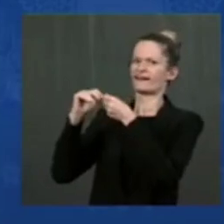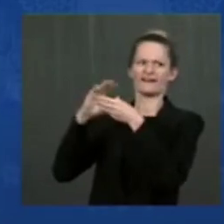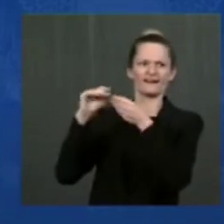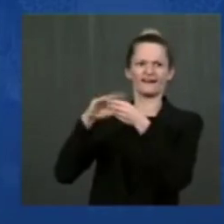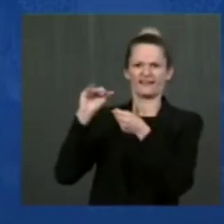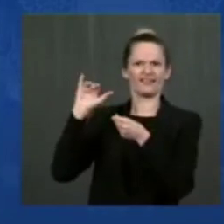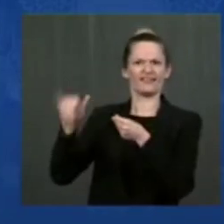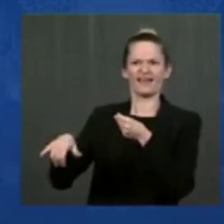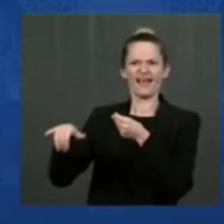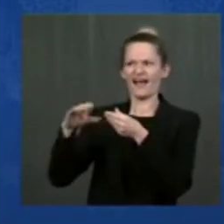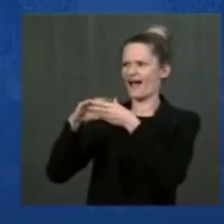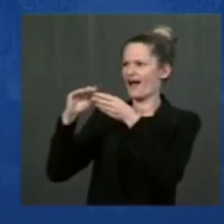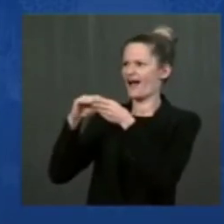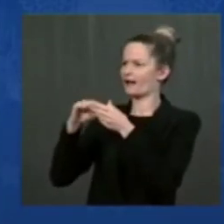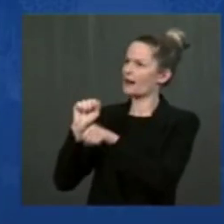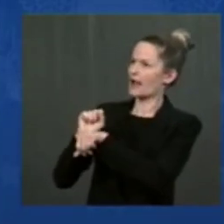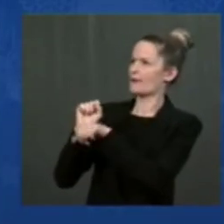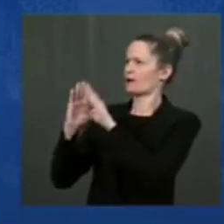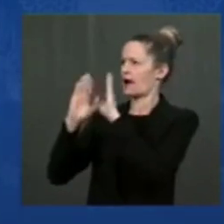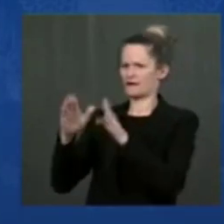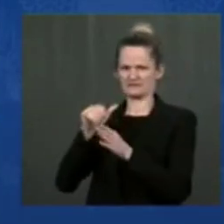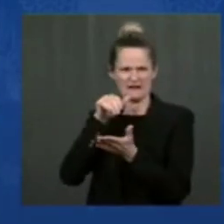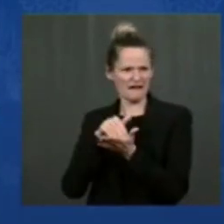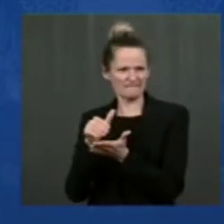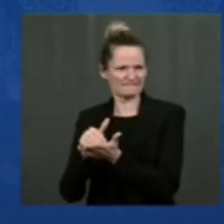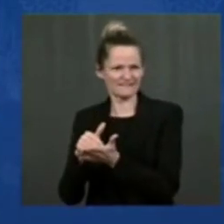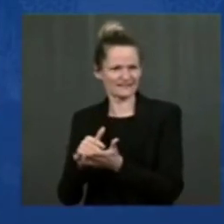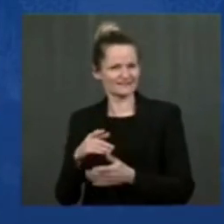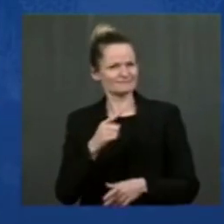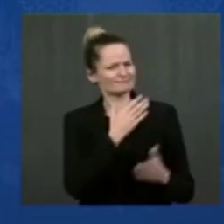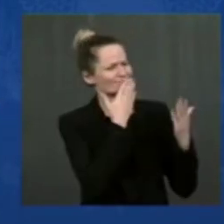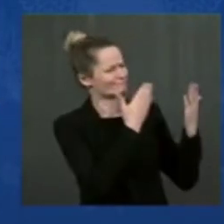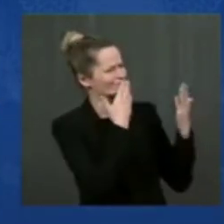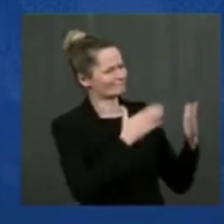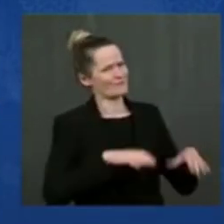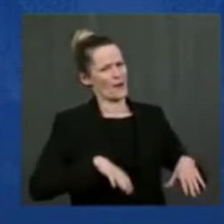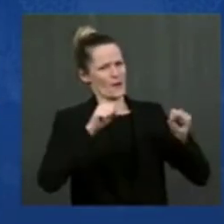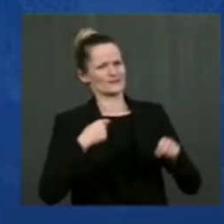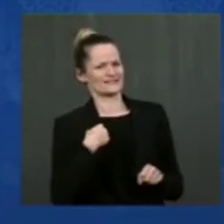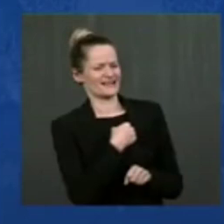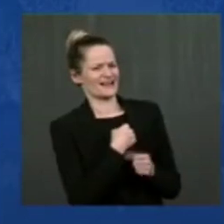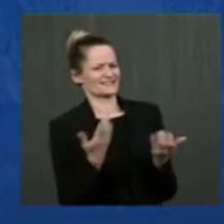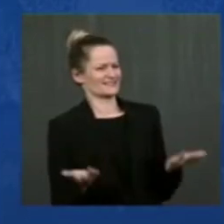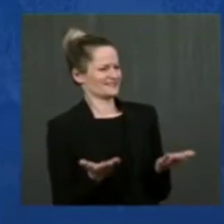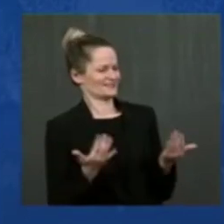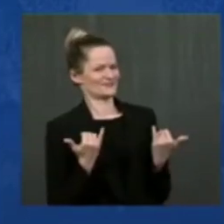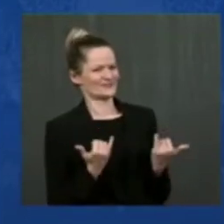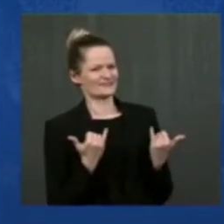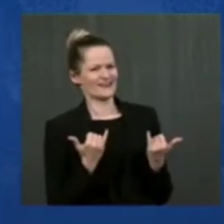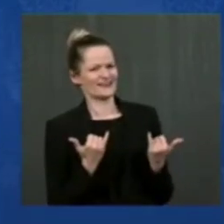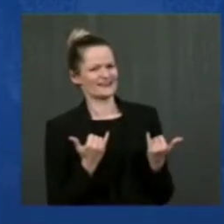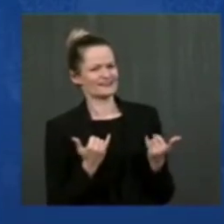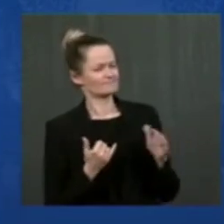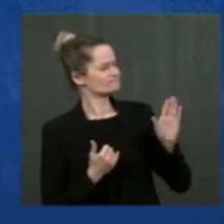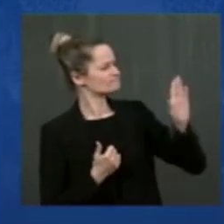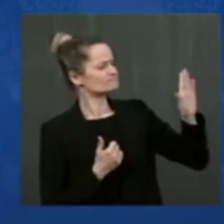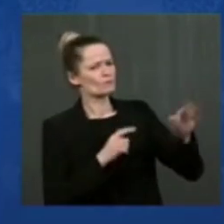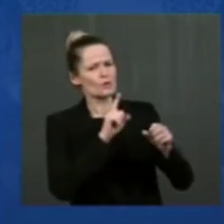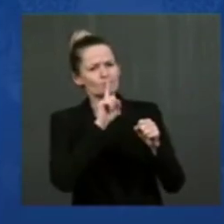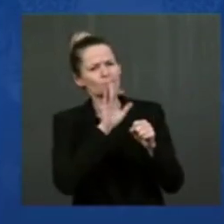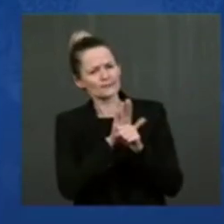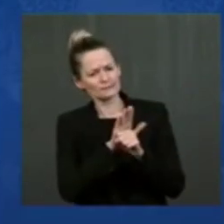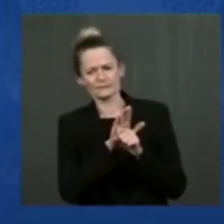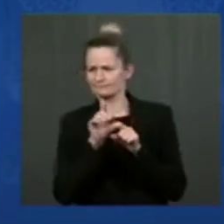So I want to thank you, Mr. President, for hosting us all today, obviously, and your certainly unwavering commitment to America's workers, and